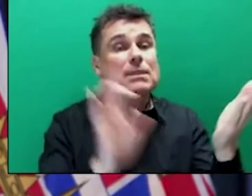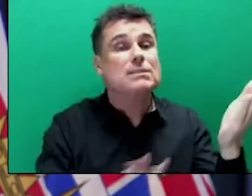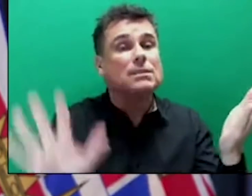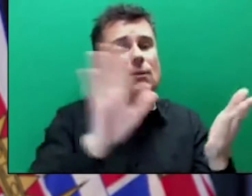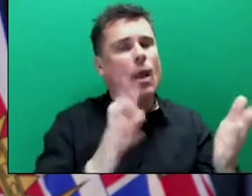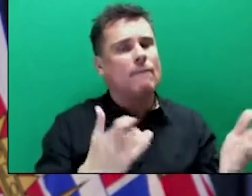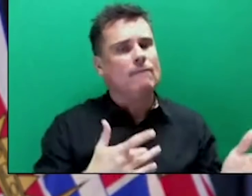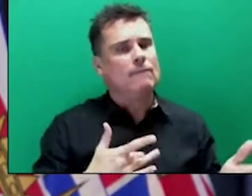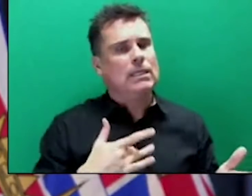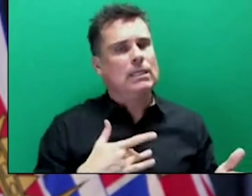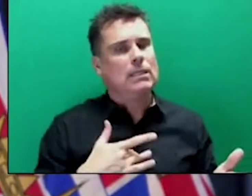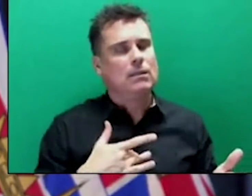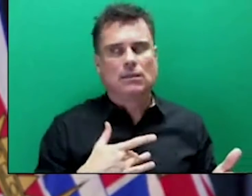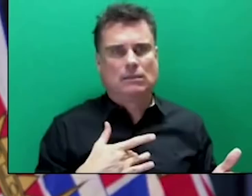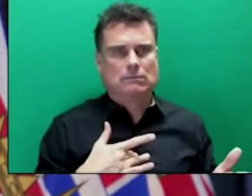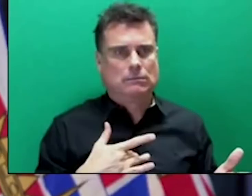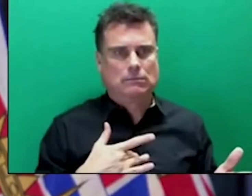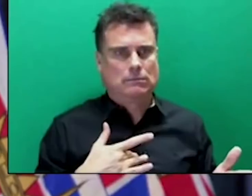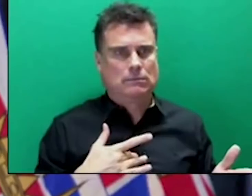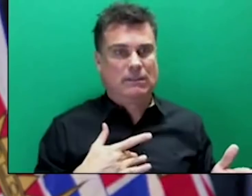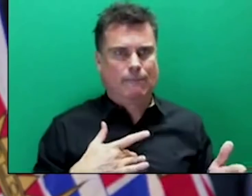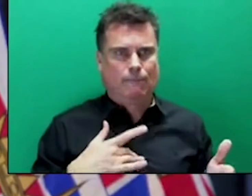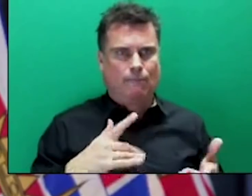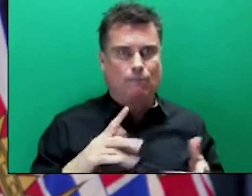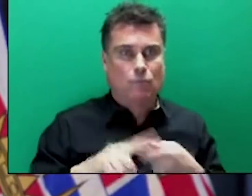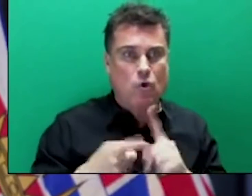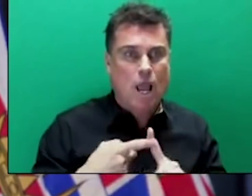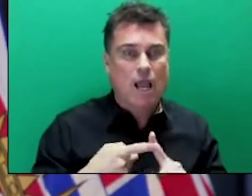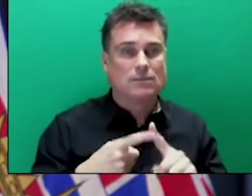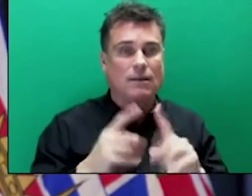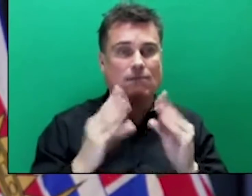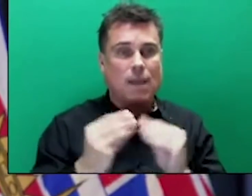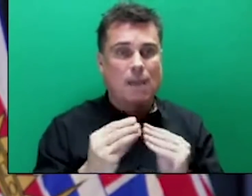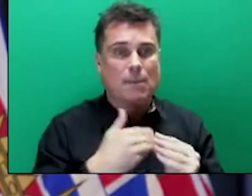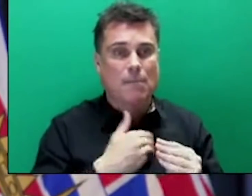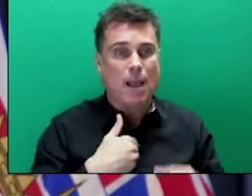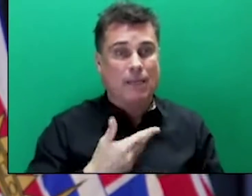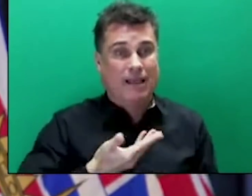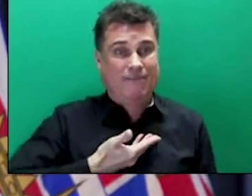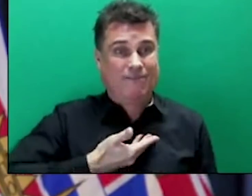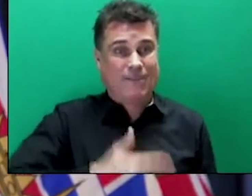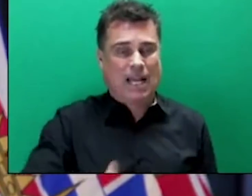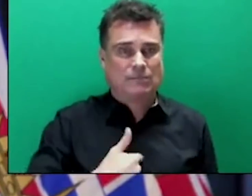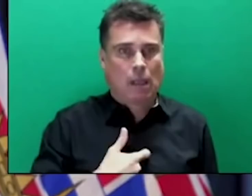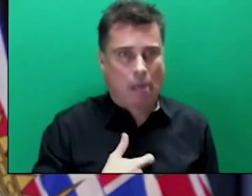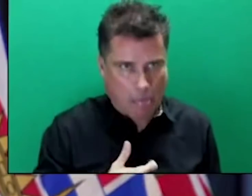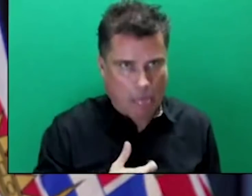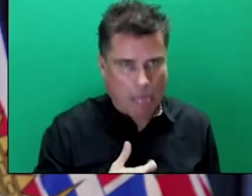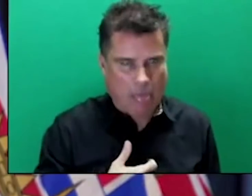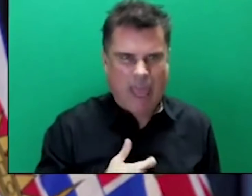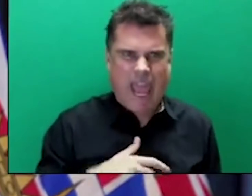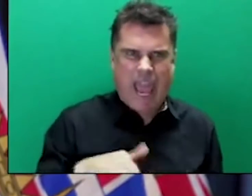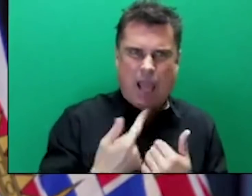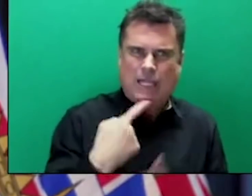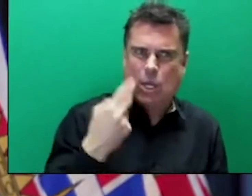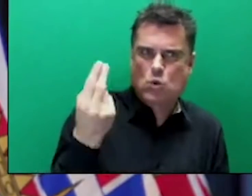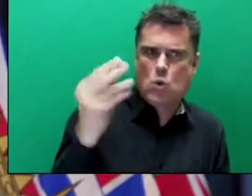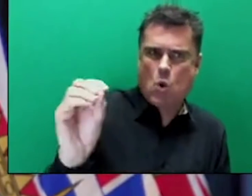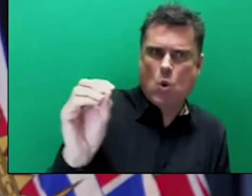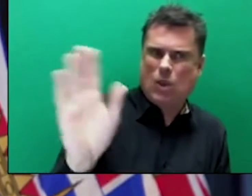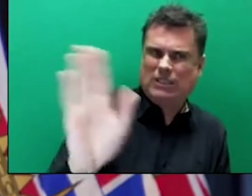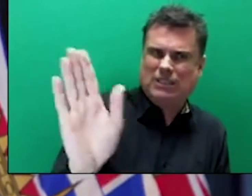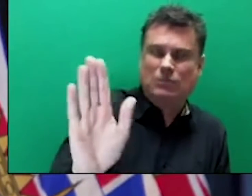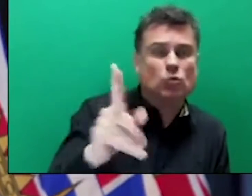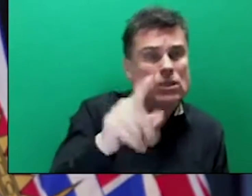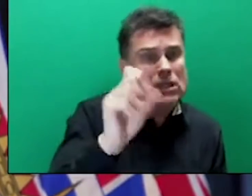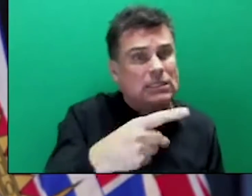people in my life who maybe don't quite get it. So it is partly about making it okay to